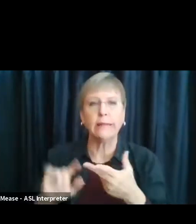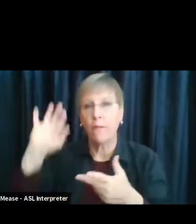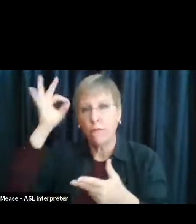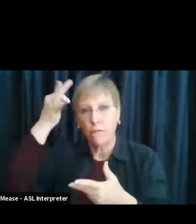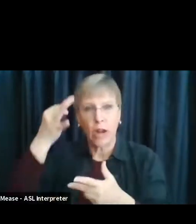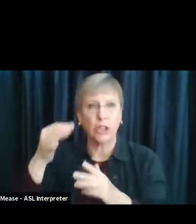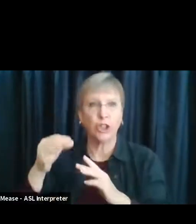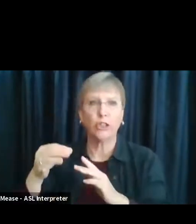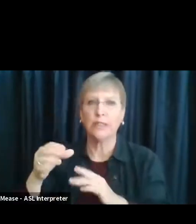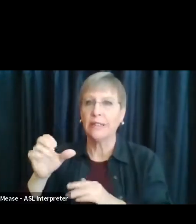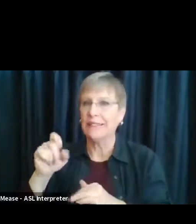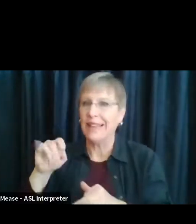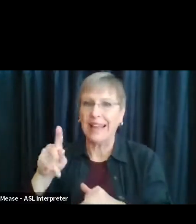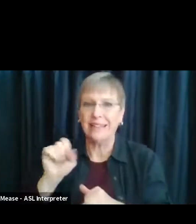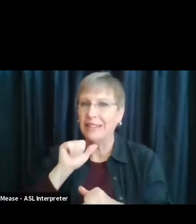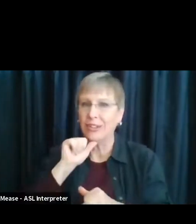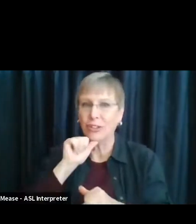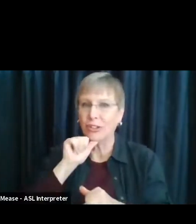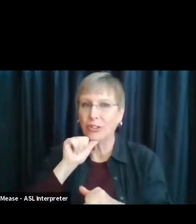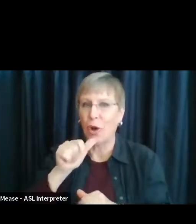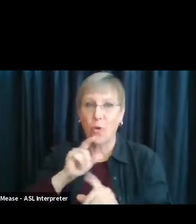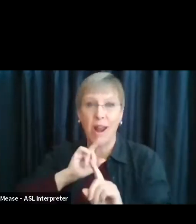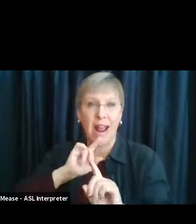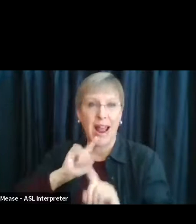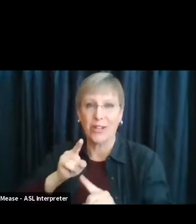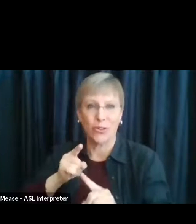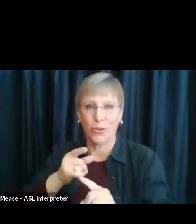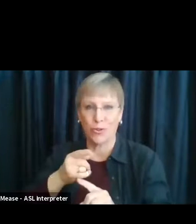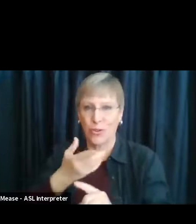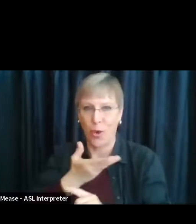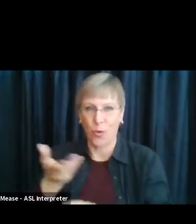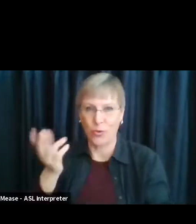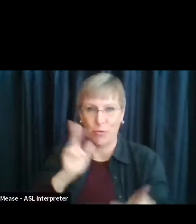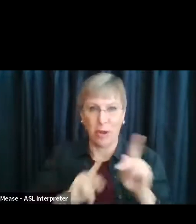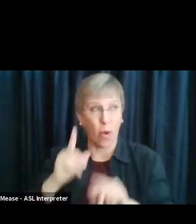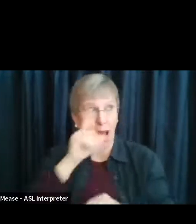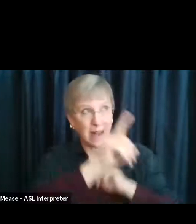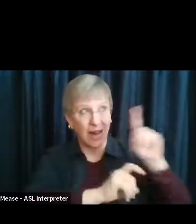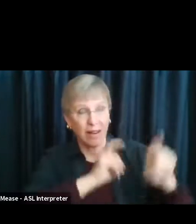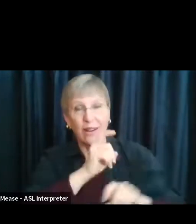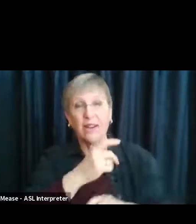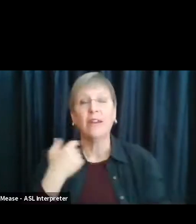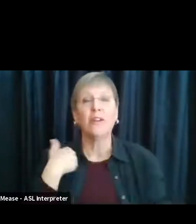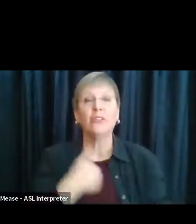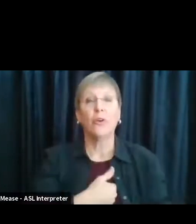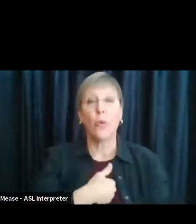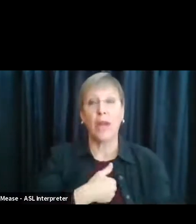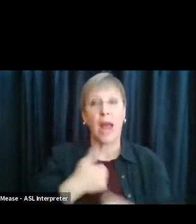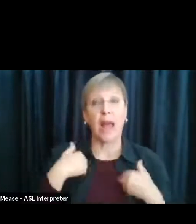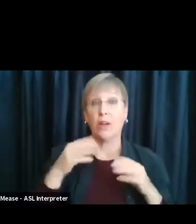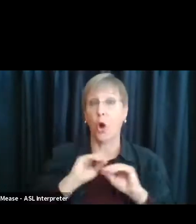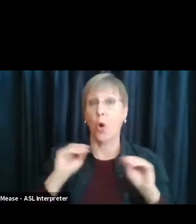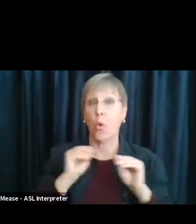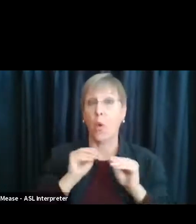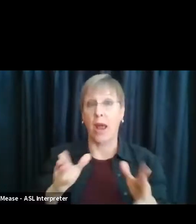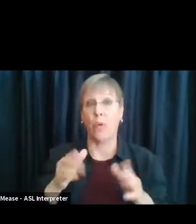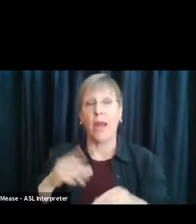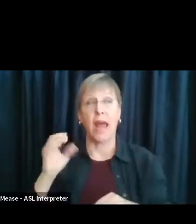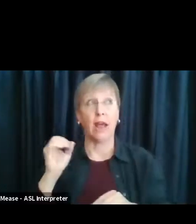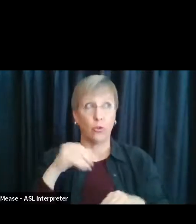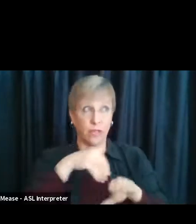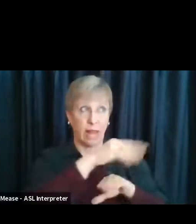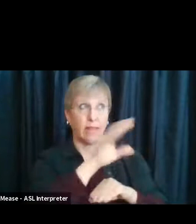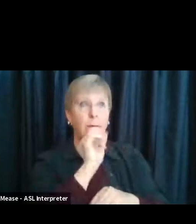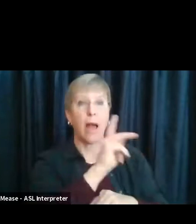state don't even bother to answer those people. So there was no way. We had to send the objects back in